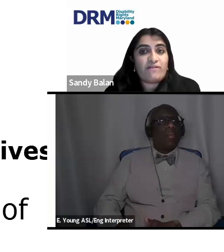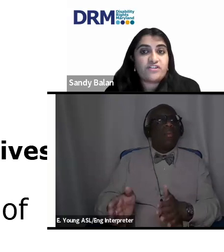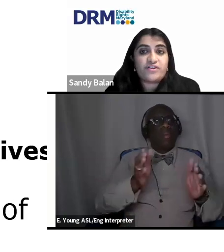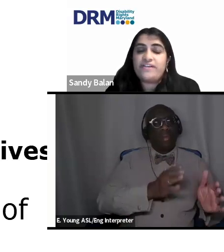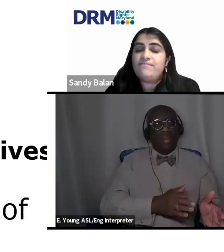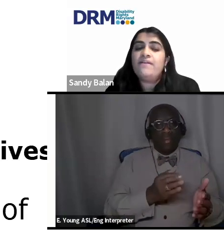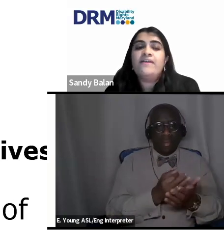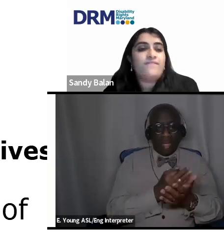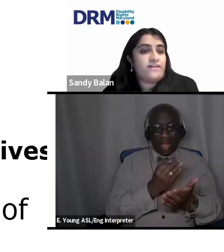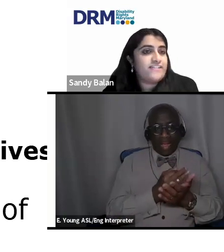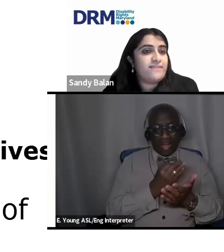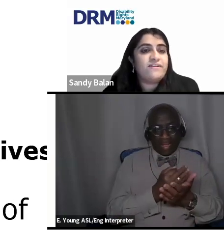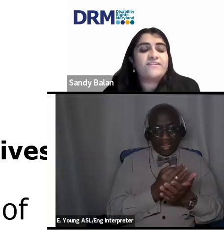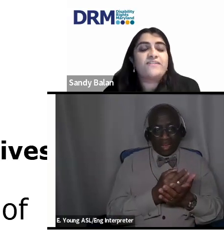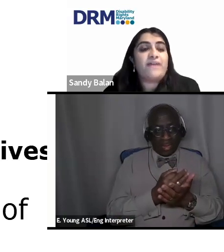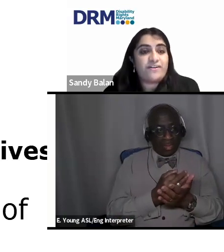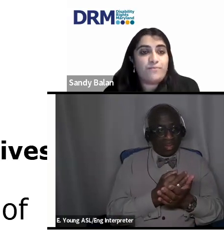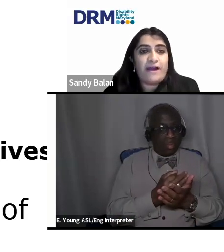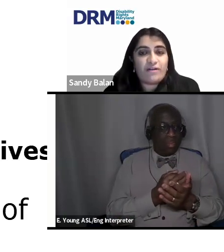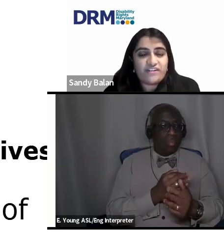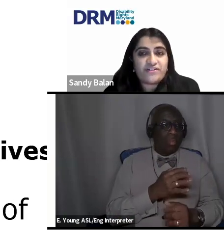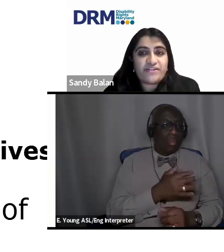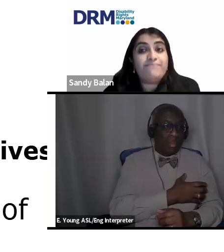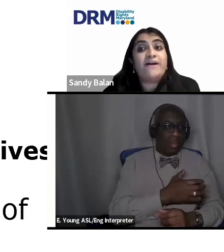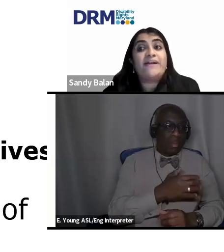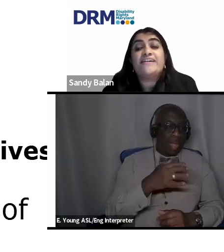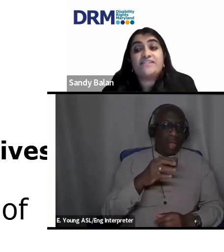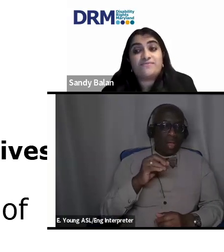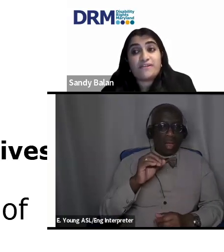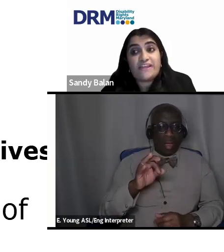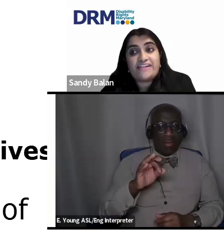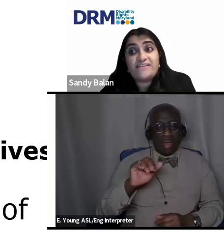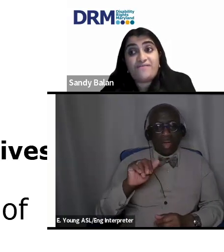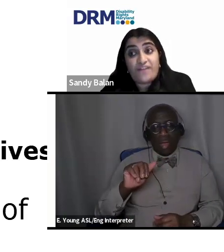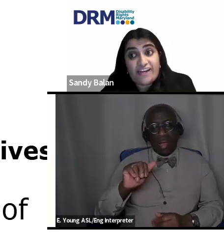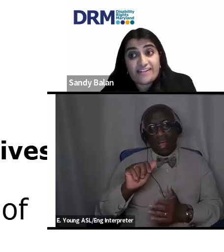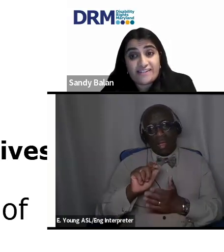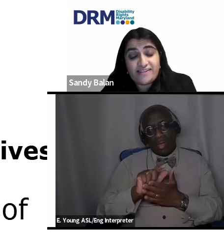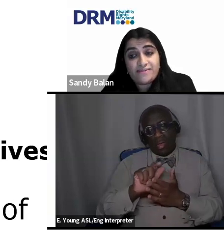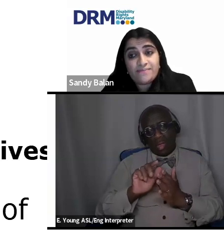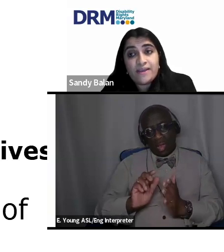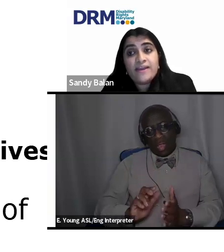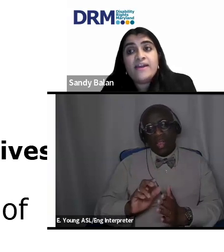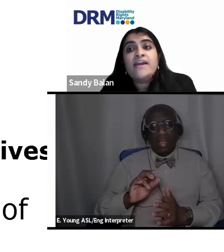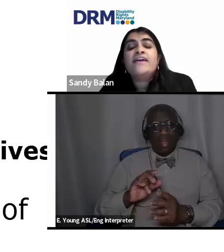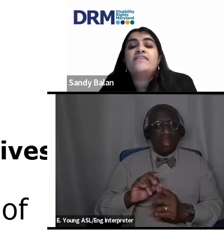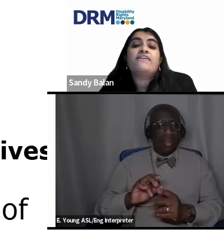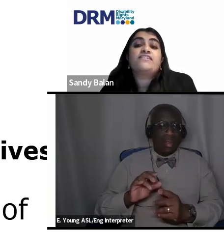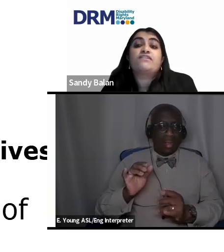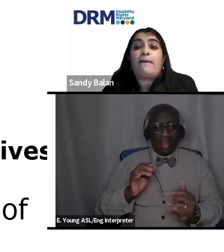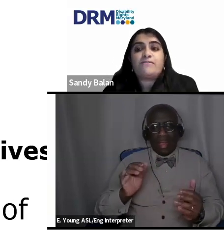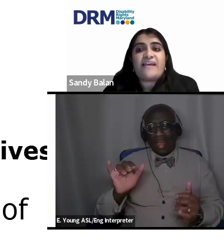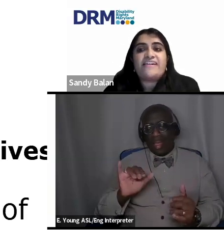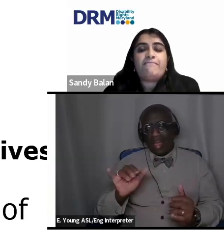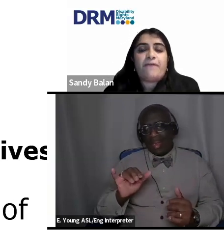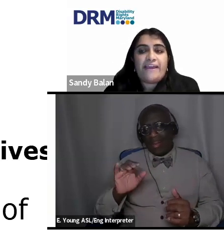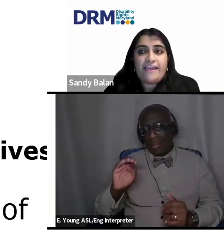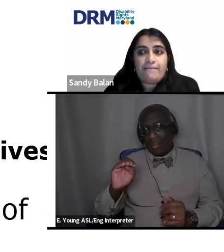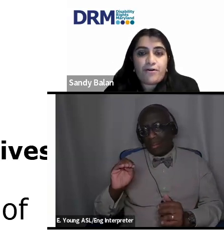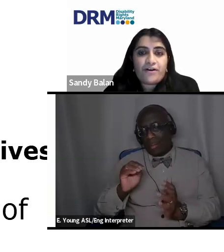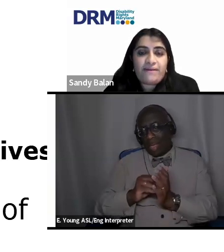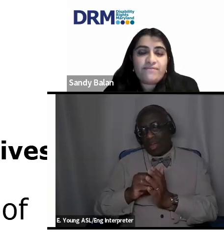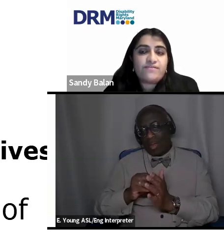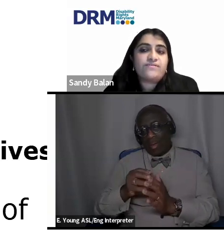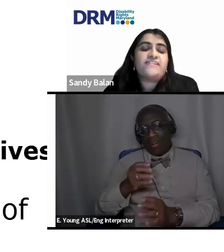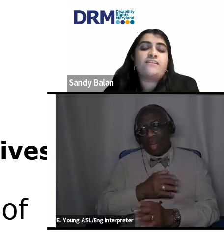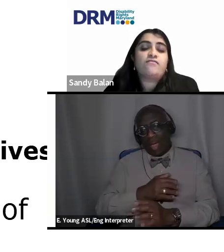financial power of attorney, very similar to the medical power of attorney, but it's related to finances. There's the representative